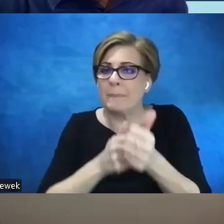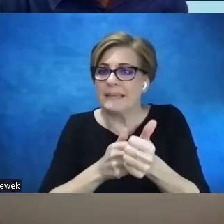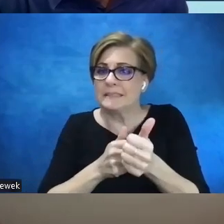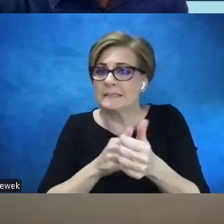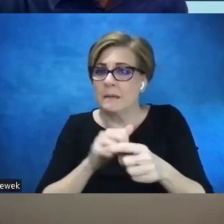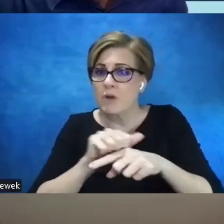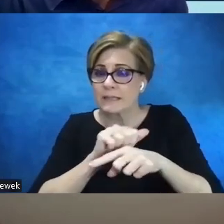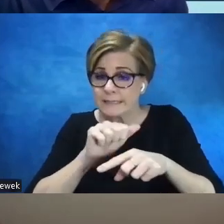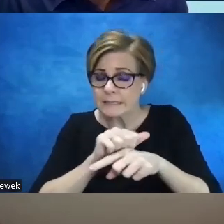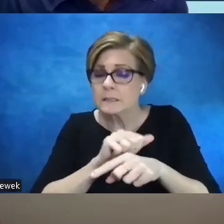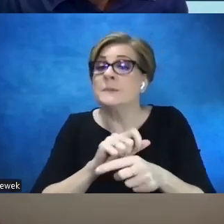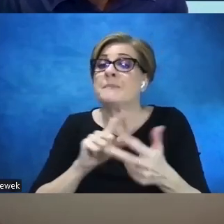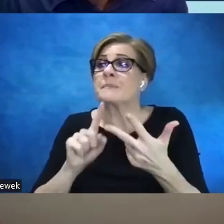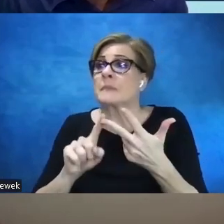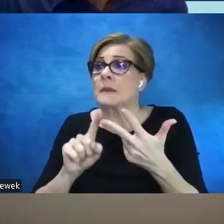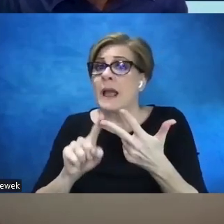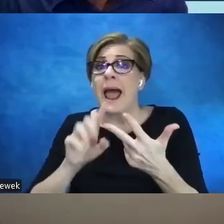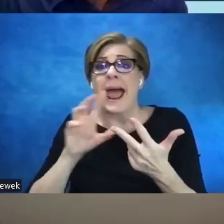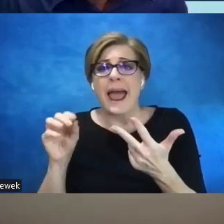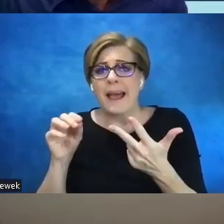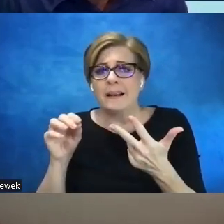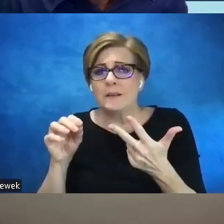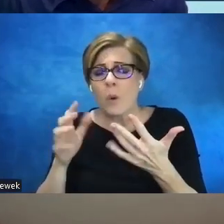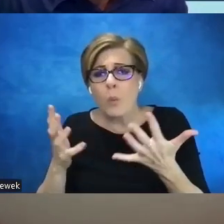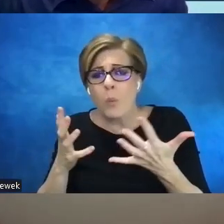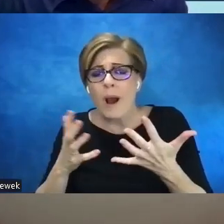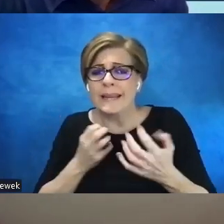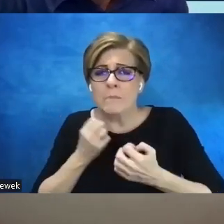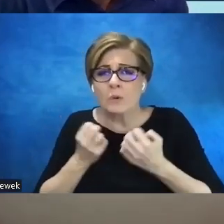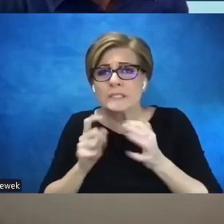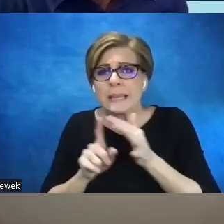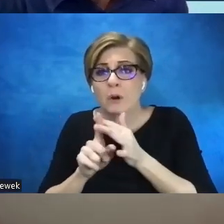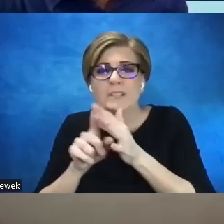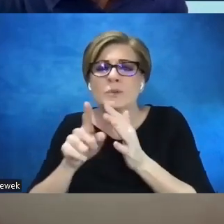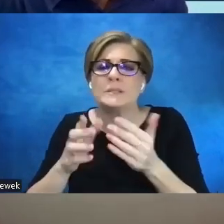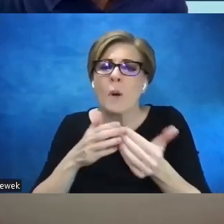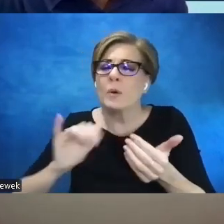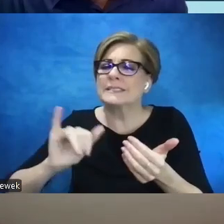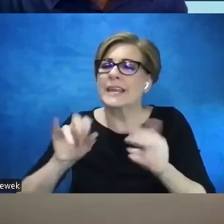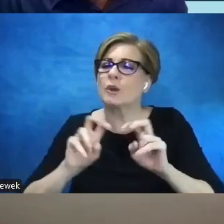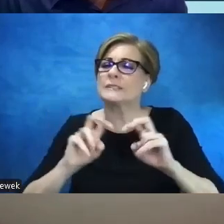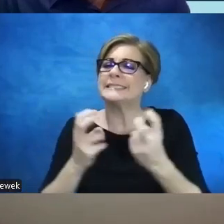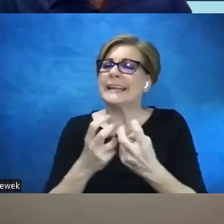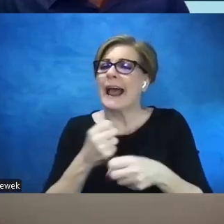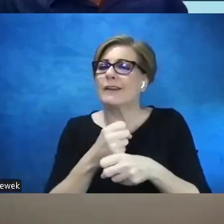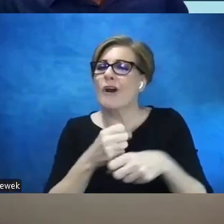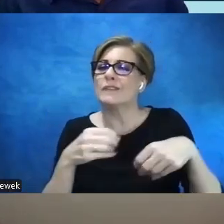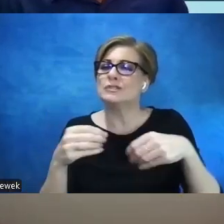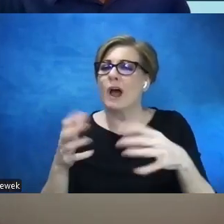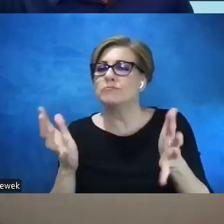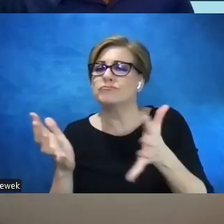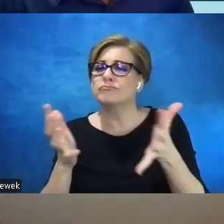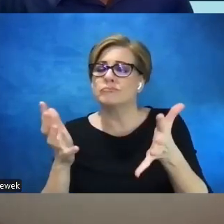designed to be as if you're sitting at a coffee shop talking to a friend who's been through this already and just having all of those